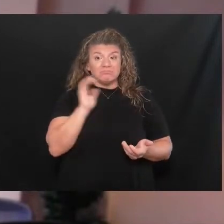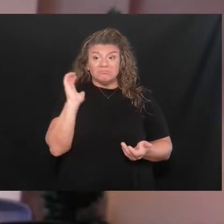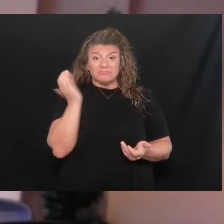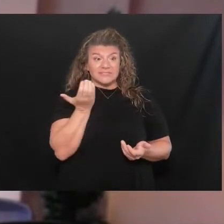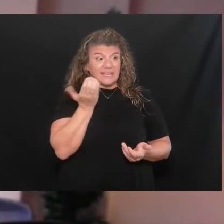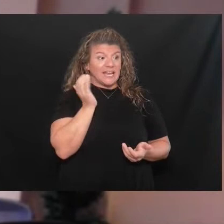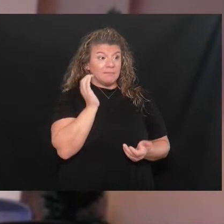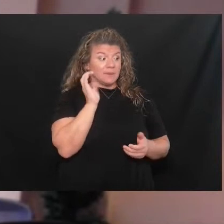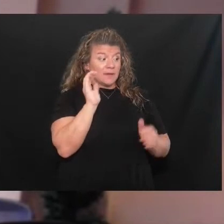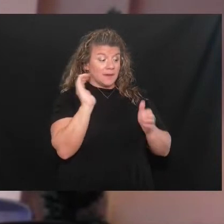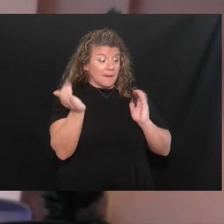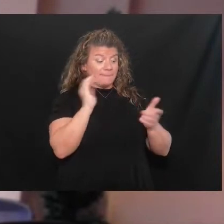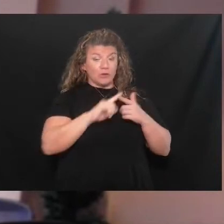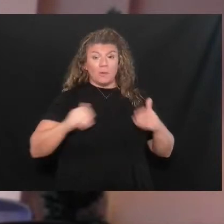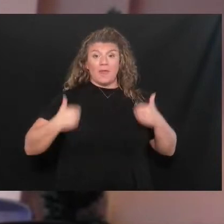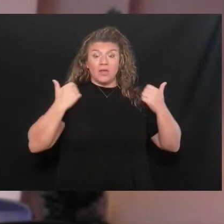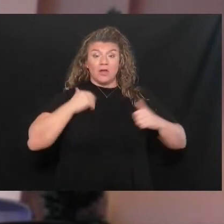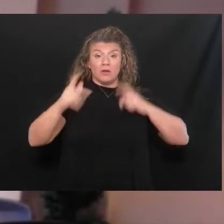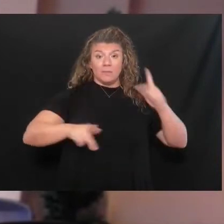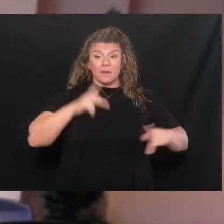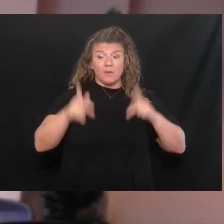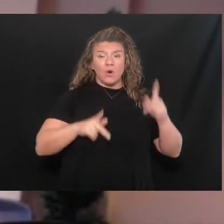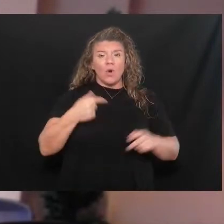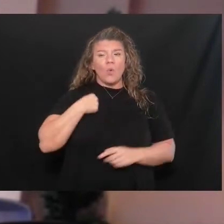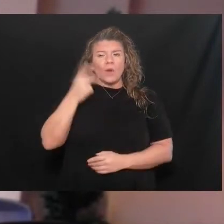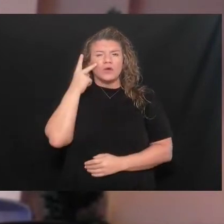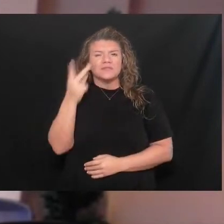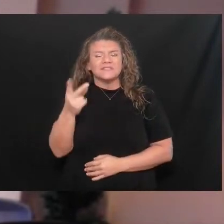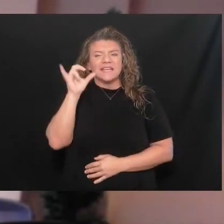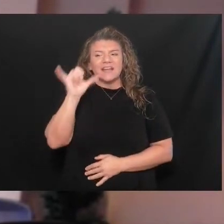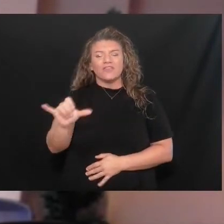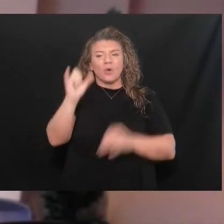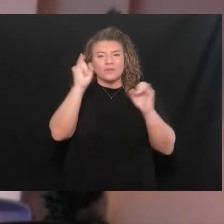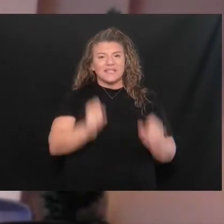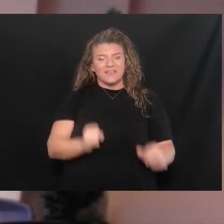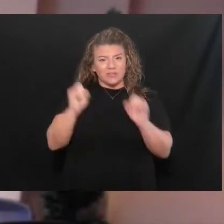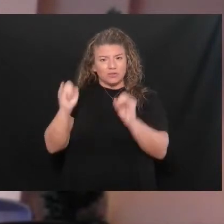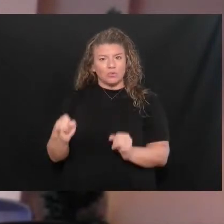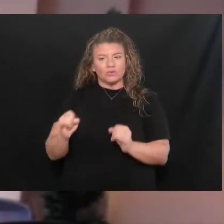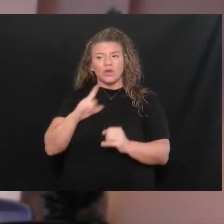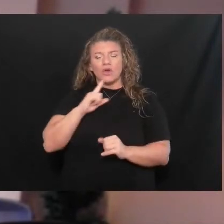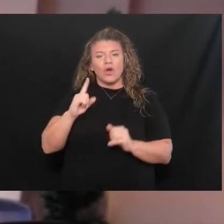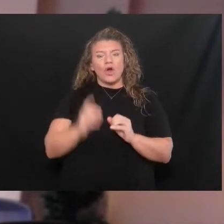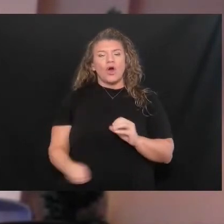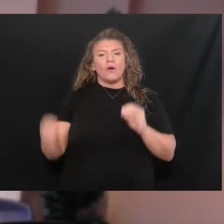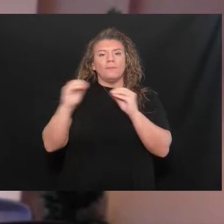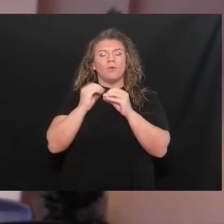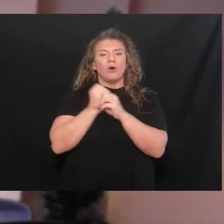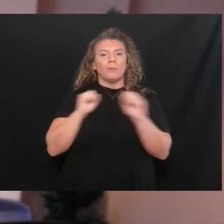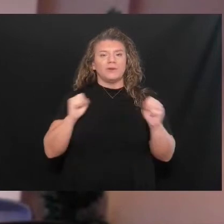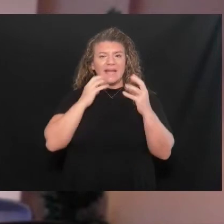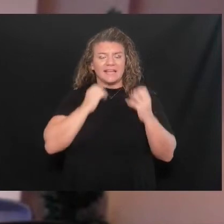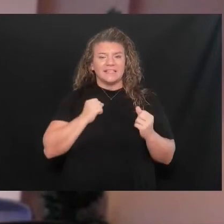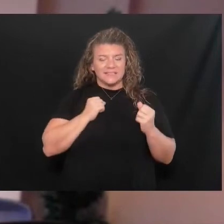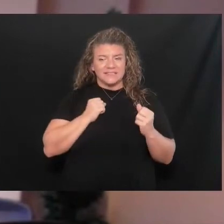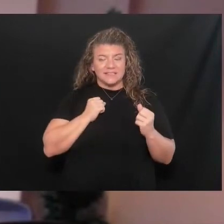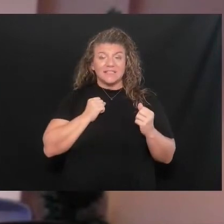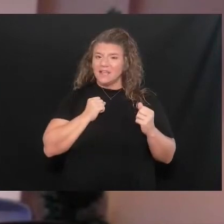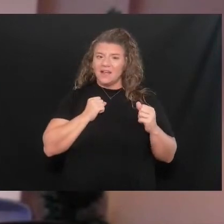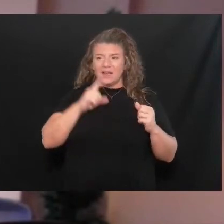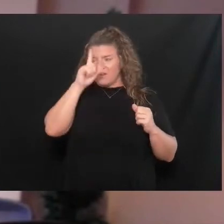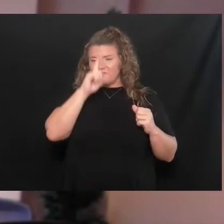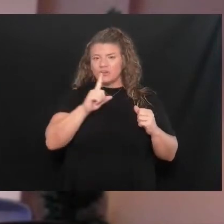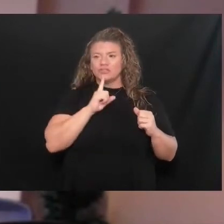younger population, we are seeing that those individuals are more protected. Certainly, there's still